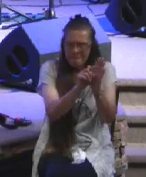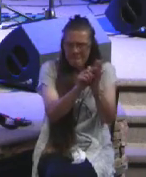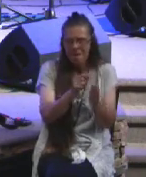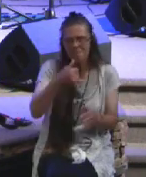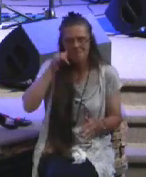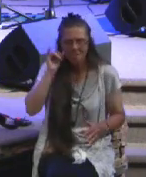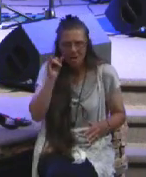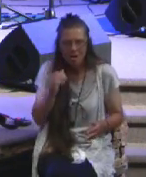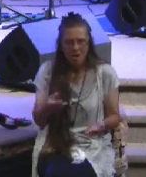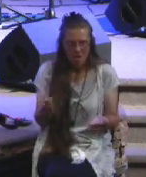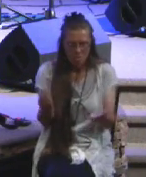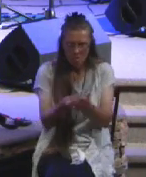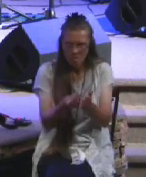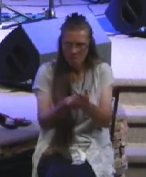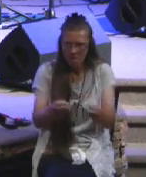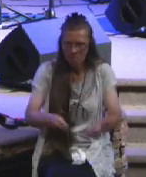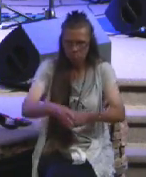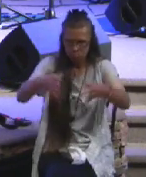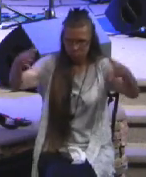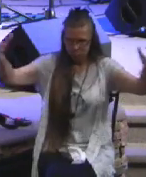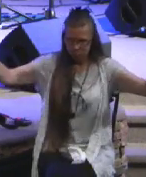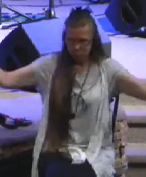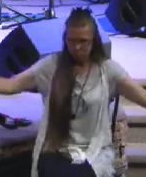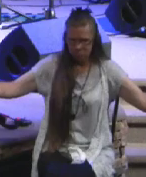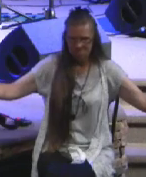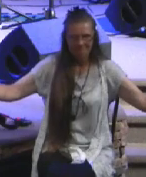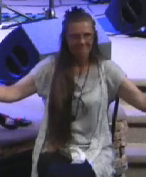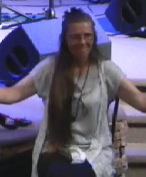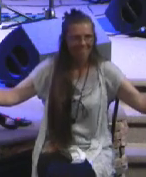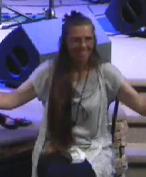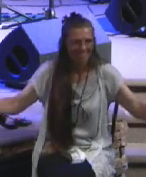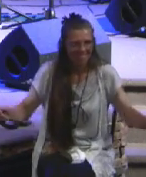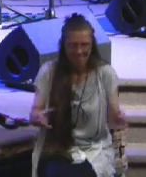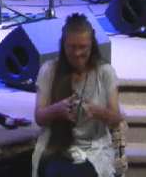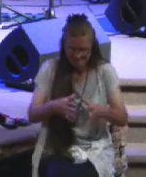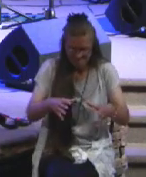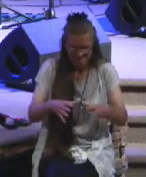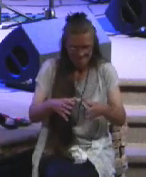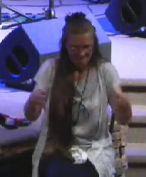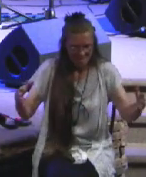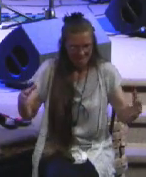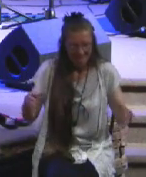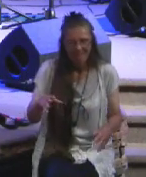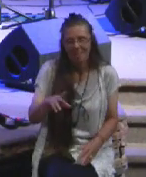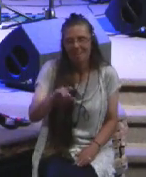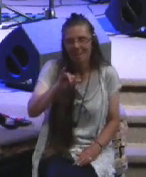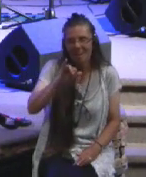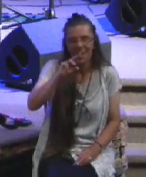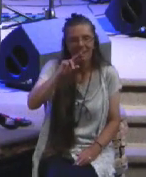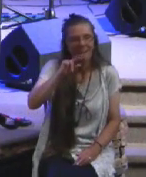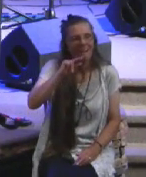We had bought one of these inflatable, it's like an inflatable island, great big old thing. About 2 years ago, we